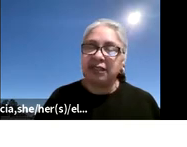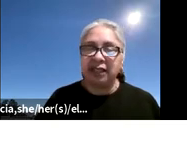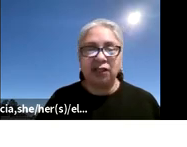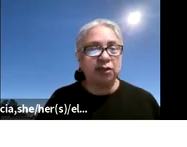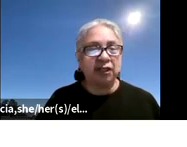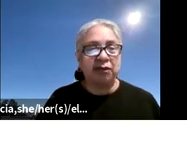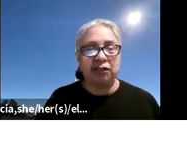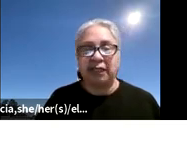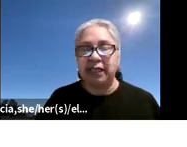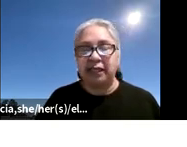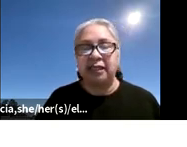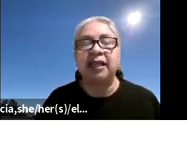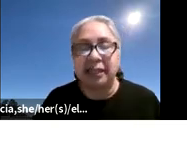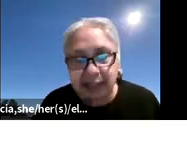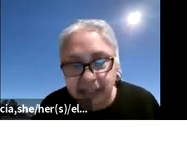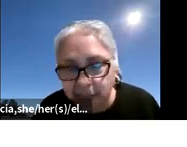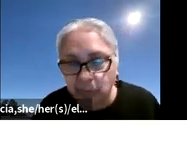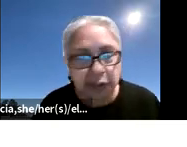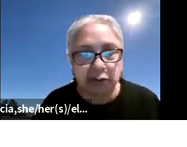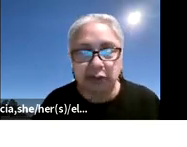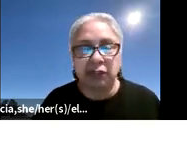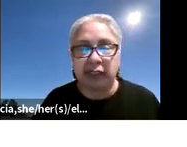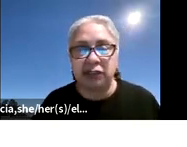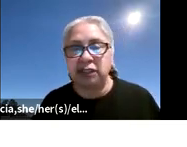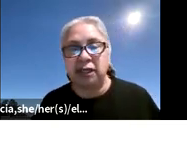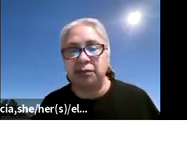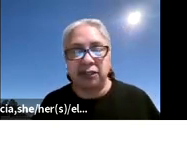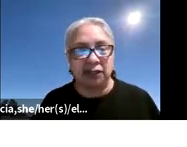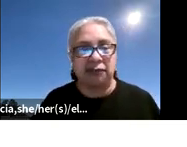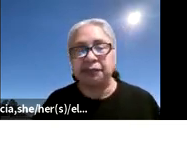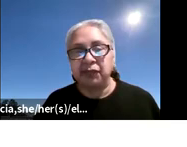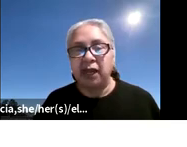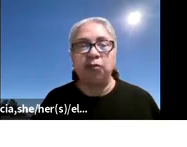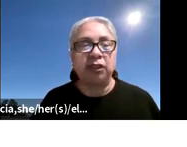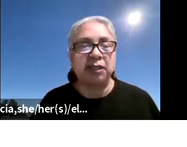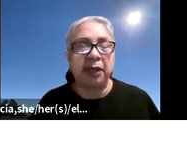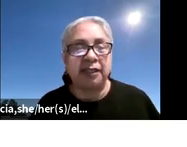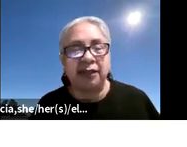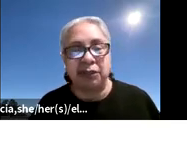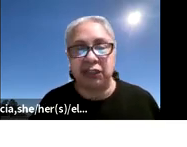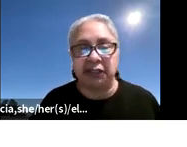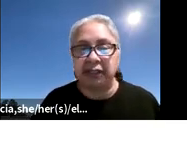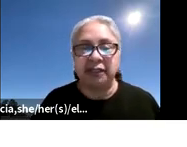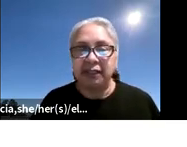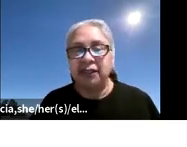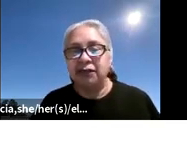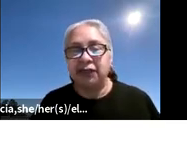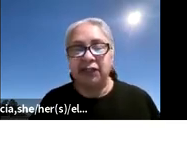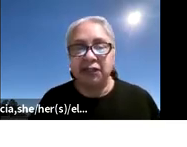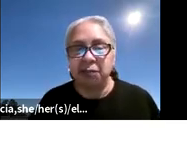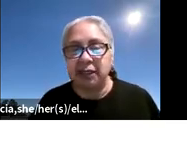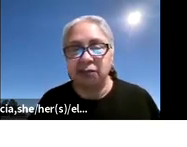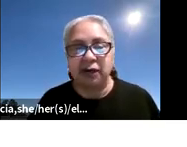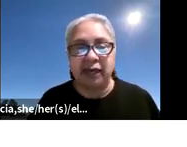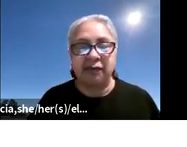did I miss anything, Michelle? Would you like to add anything? As I said, I'm going through some challenging times. And so I'm really depending on Michelle to fill